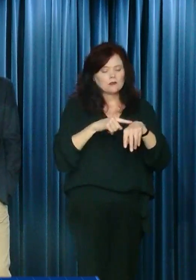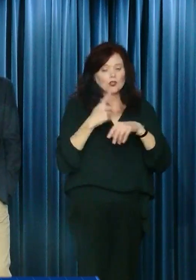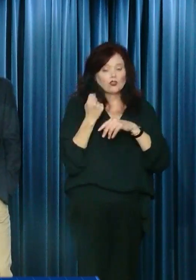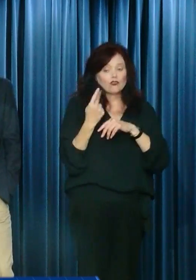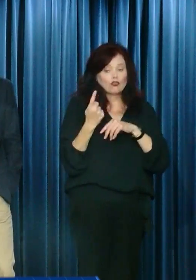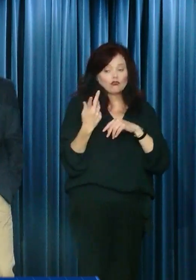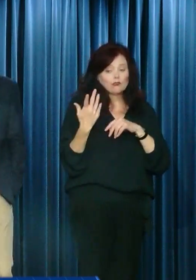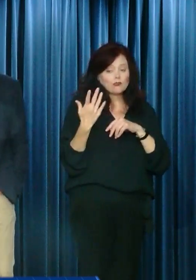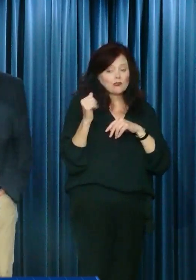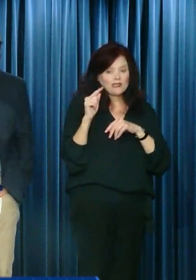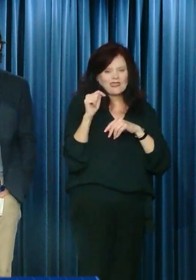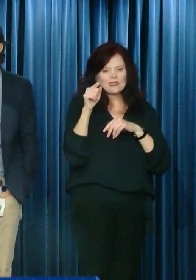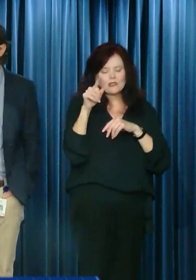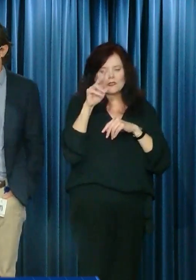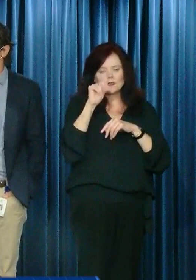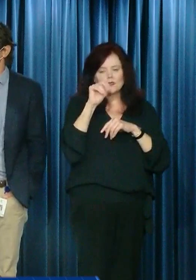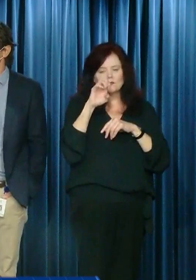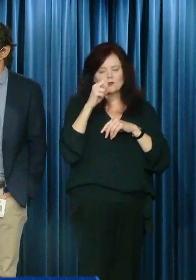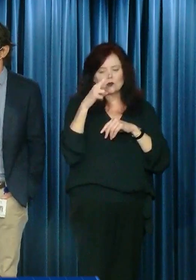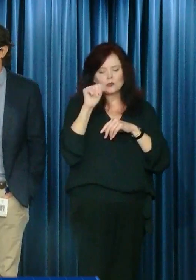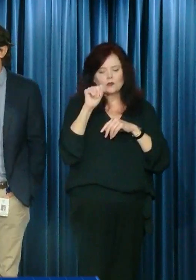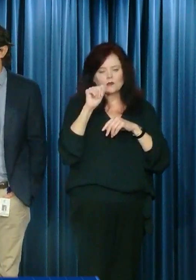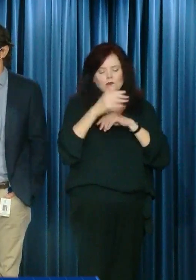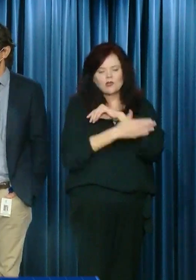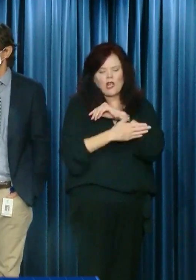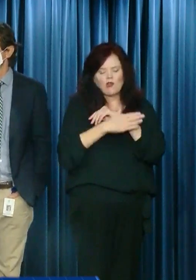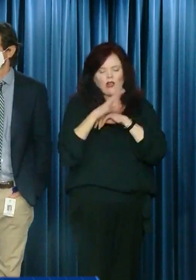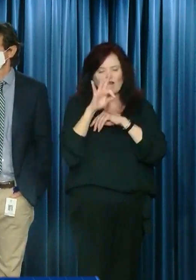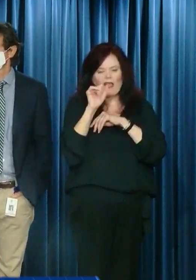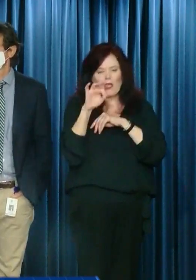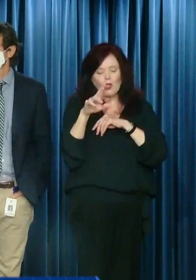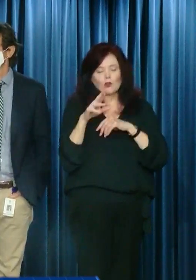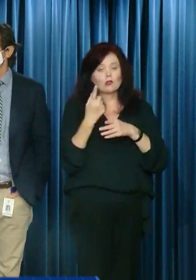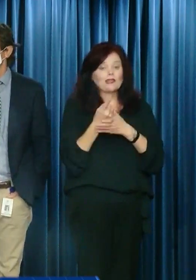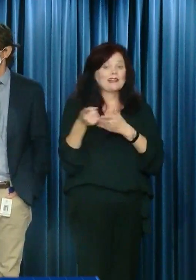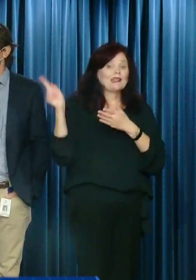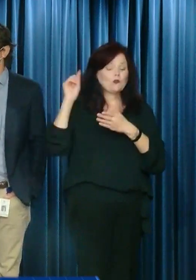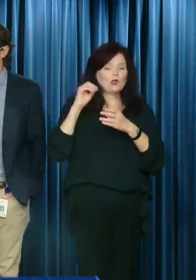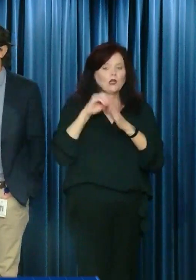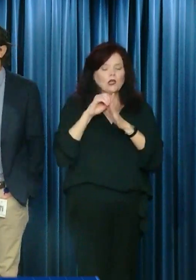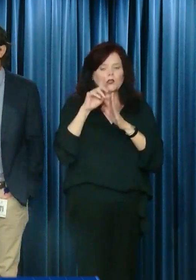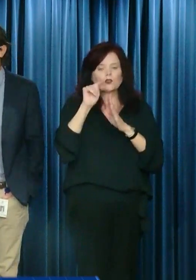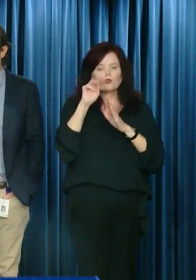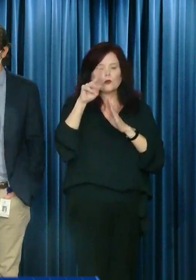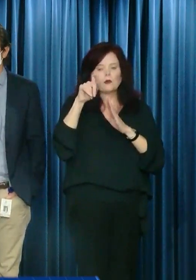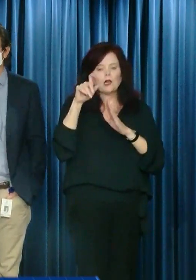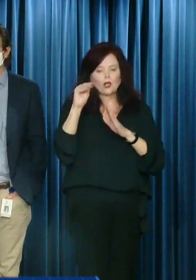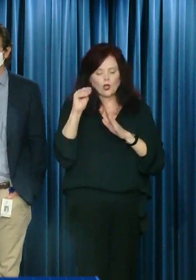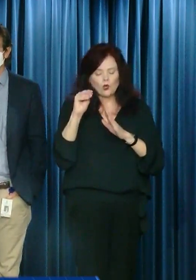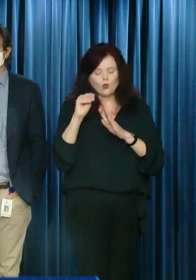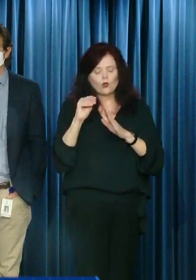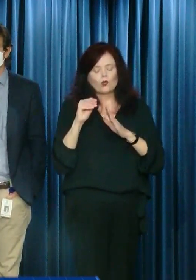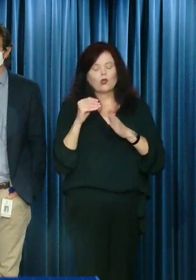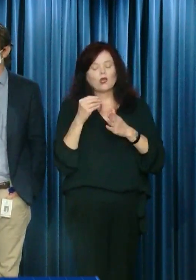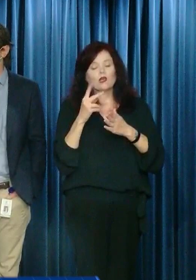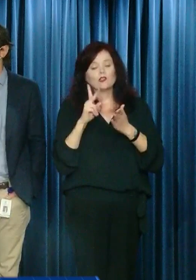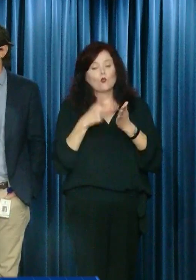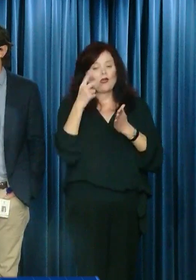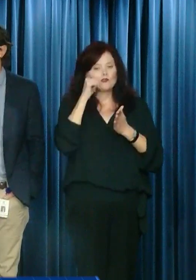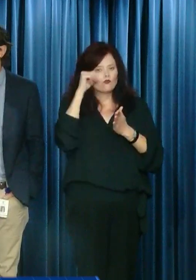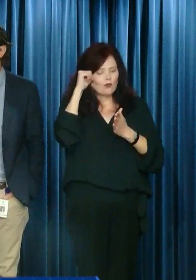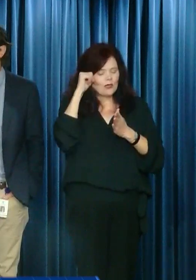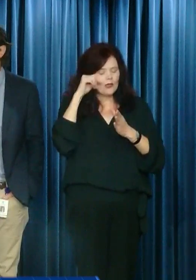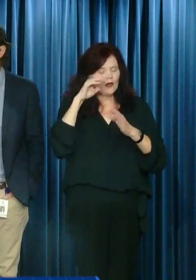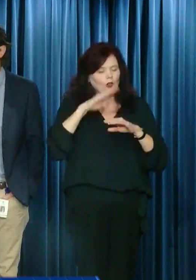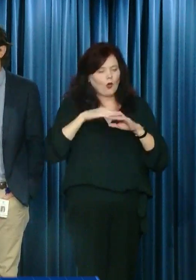Thursday at Neshoba County Fair, last week in the Tupelo area, twice yesterday on the Mississippi Gulf